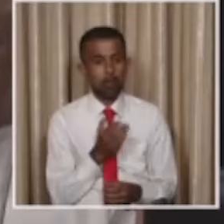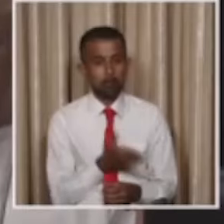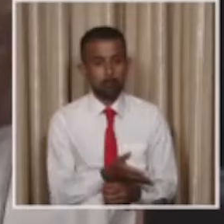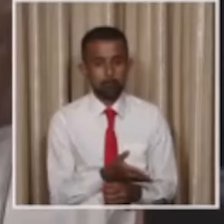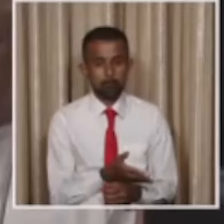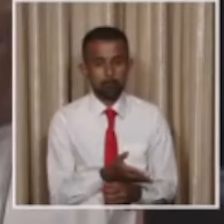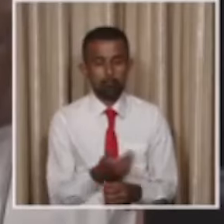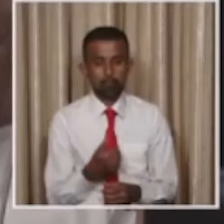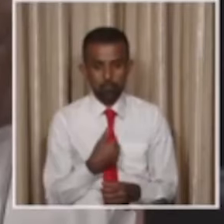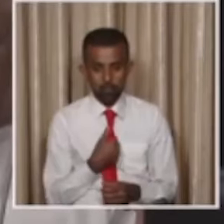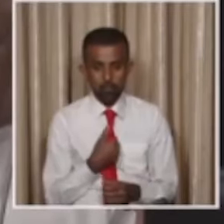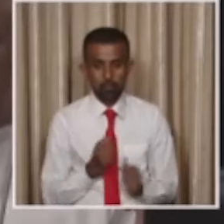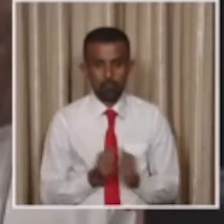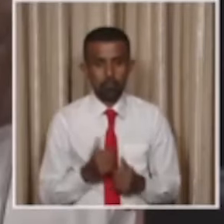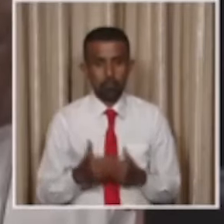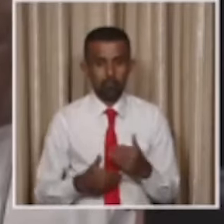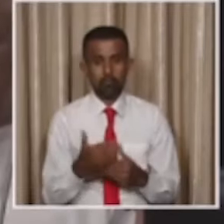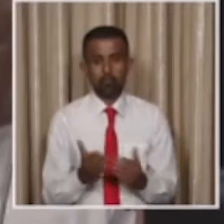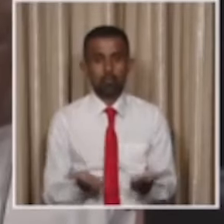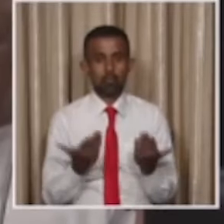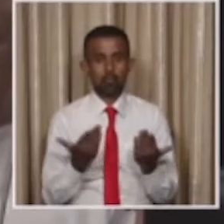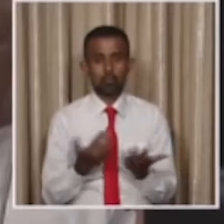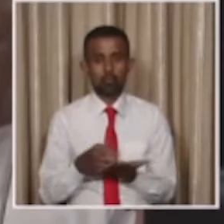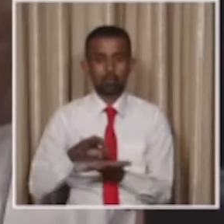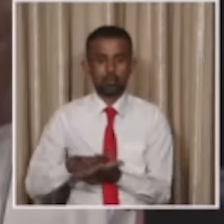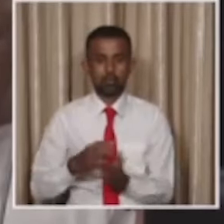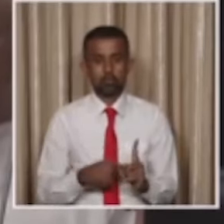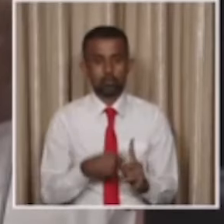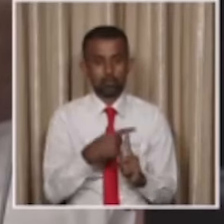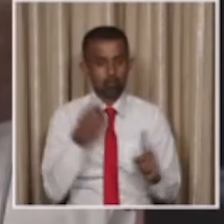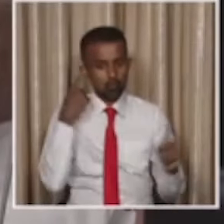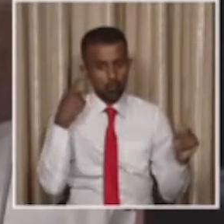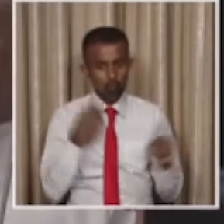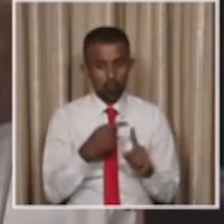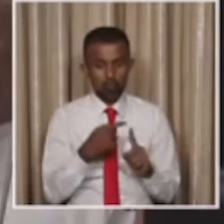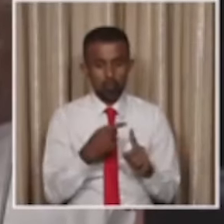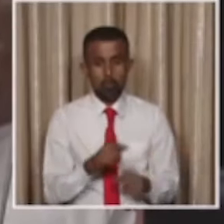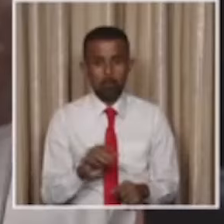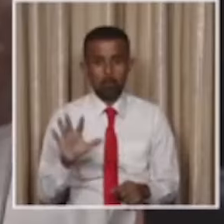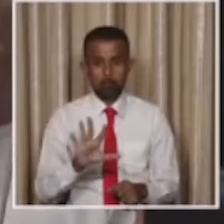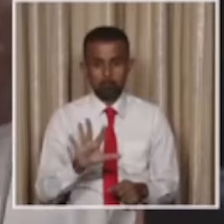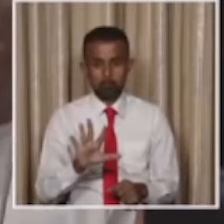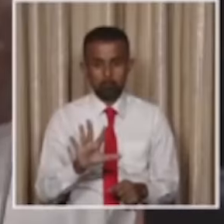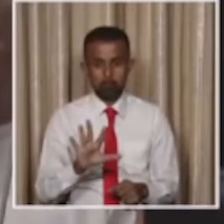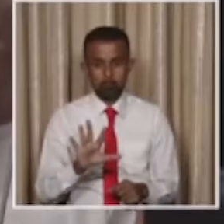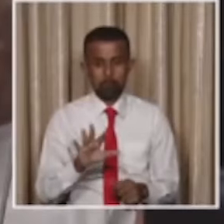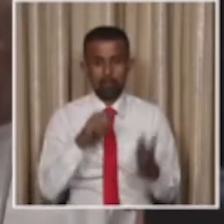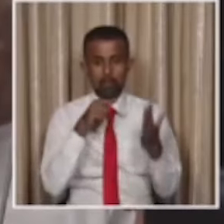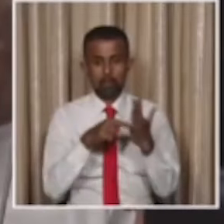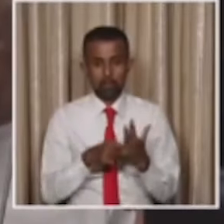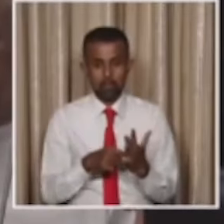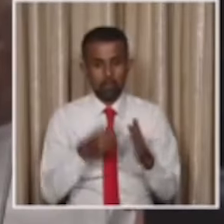certainly to ensure that this doesn't apply in case of Buddhism, we have enough protection under Article 9 and Article